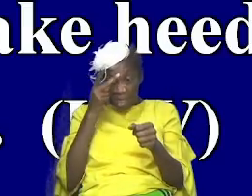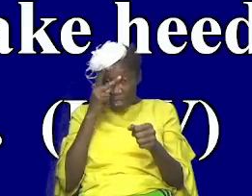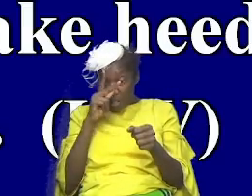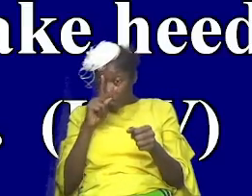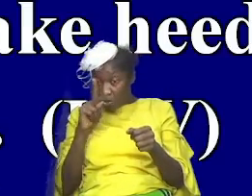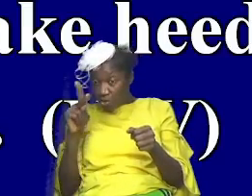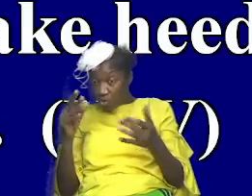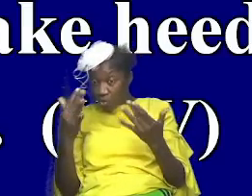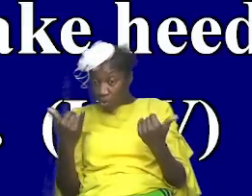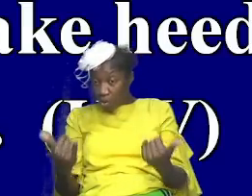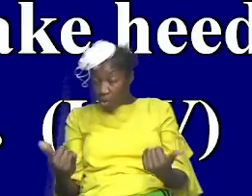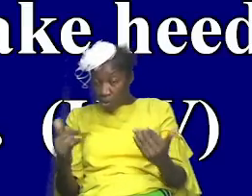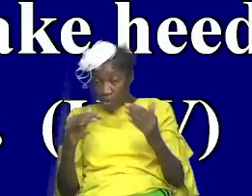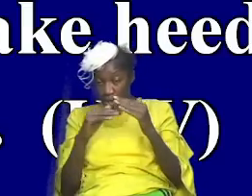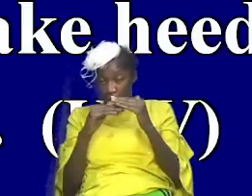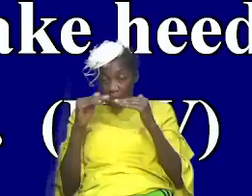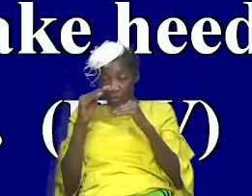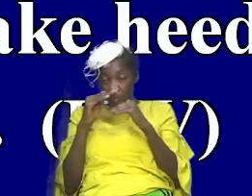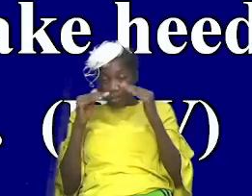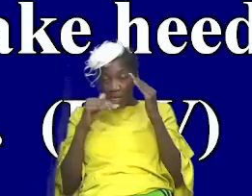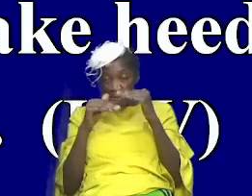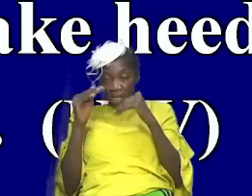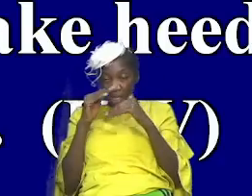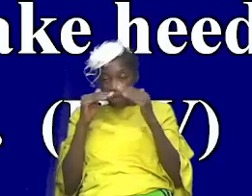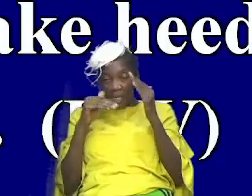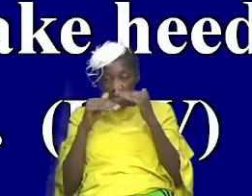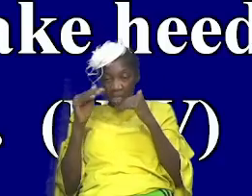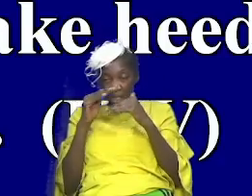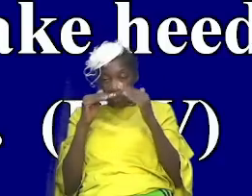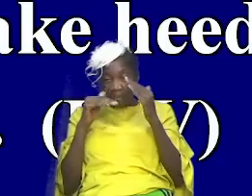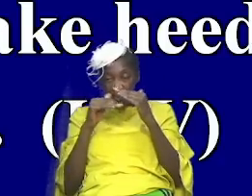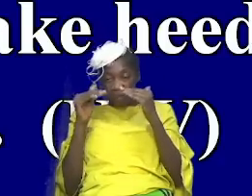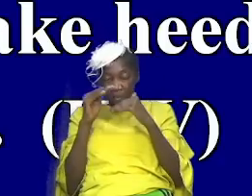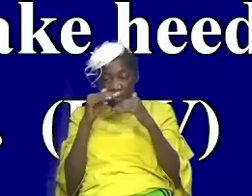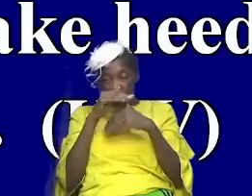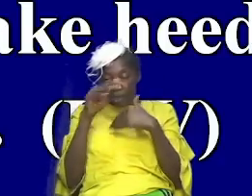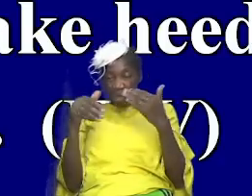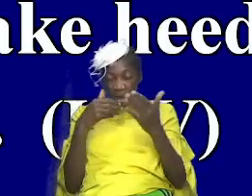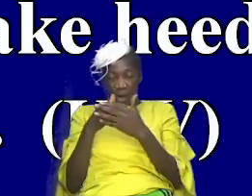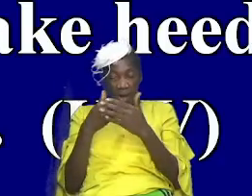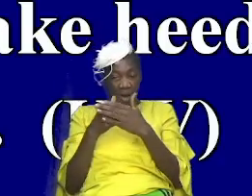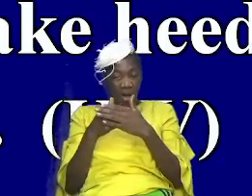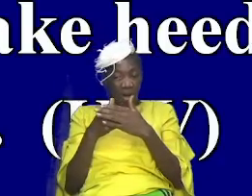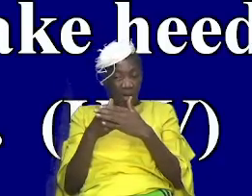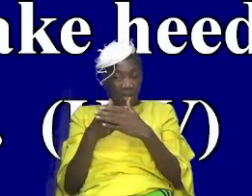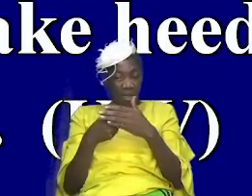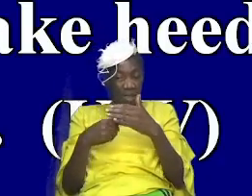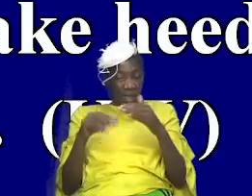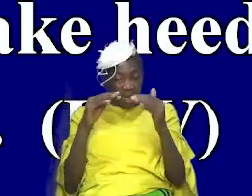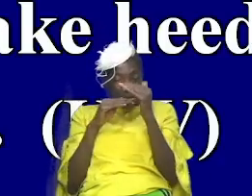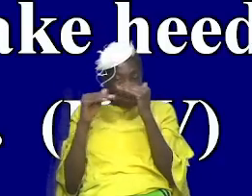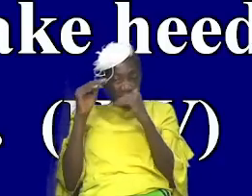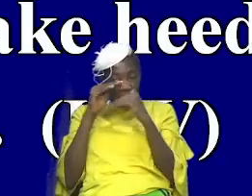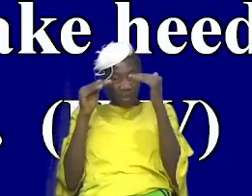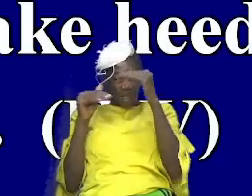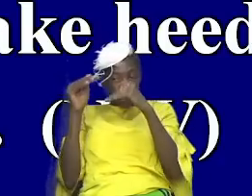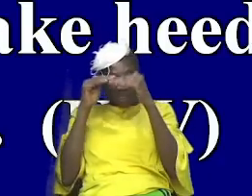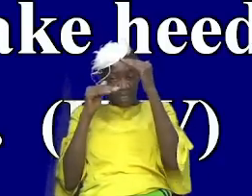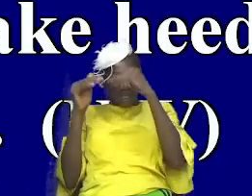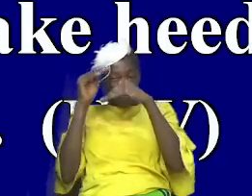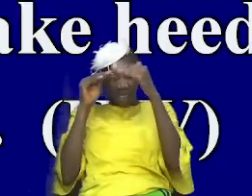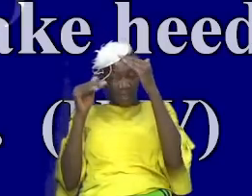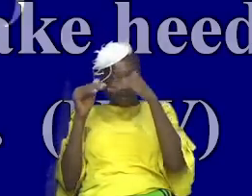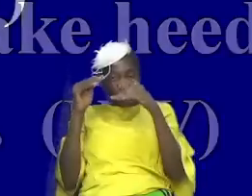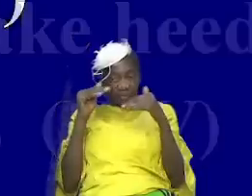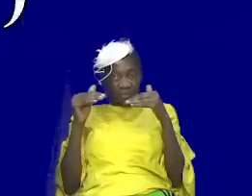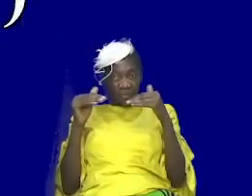he build thereon. So he's saying that all of us are builders. We are building, brethren beloved.